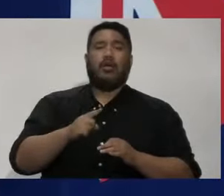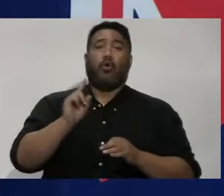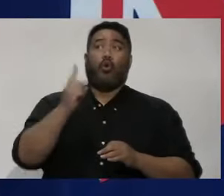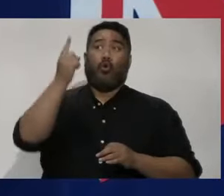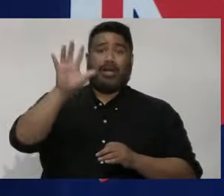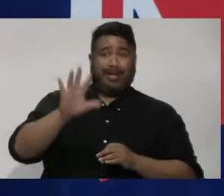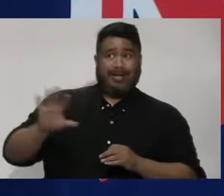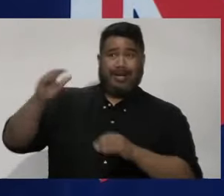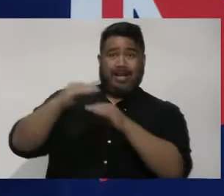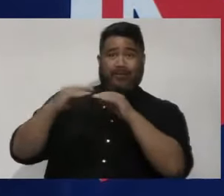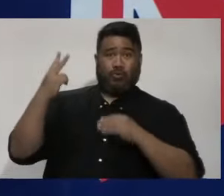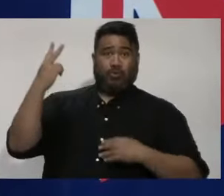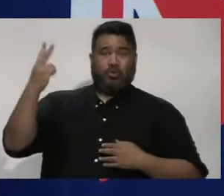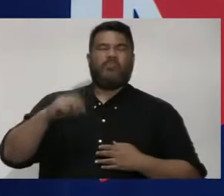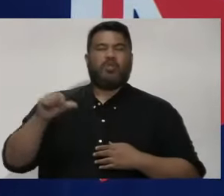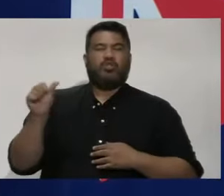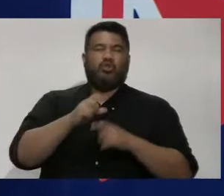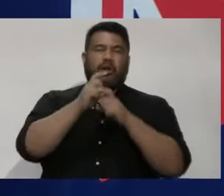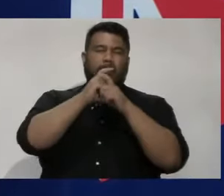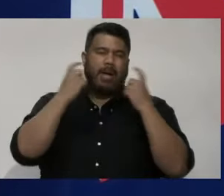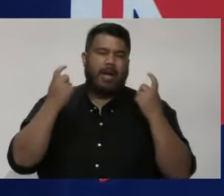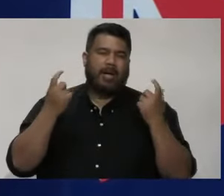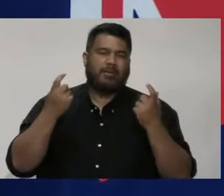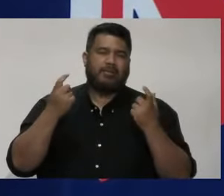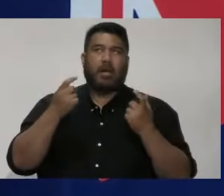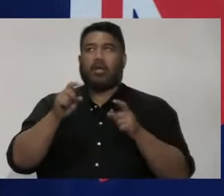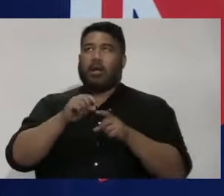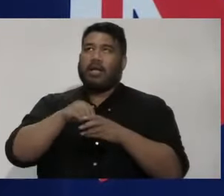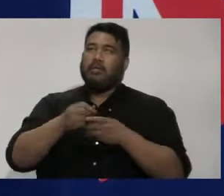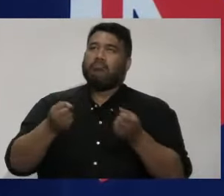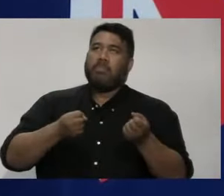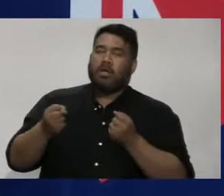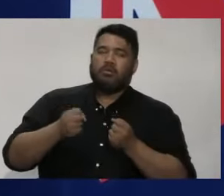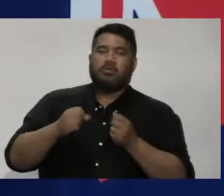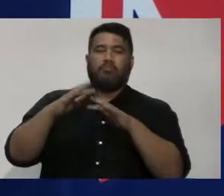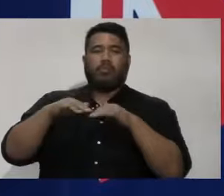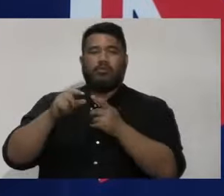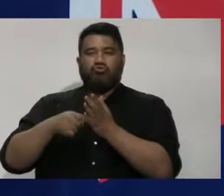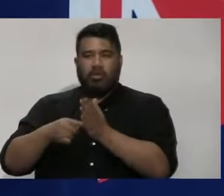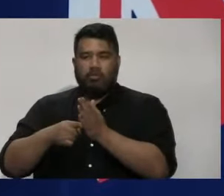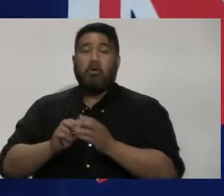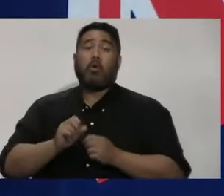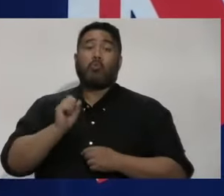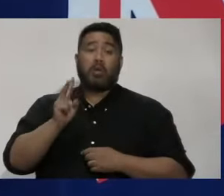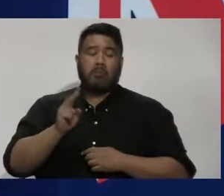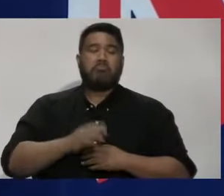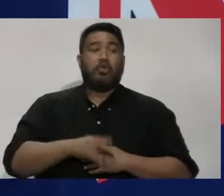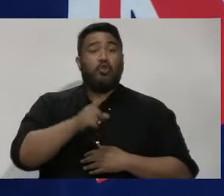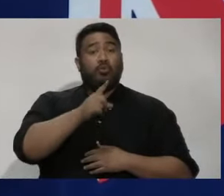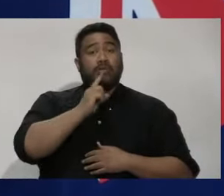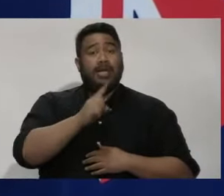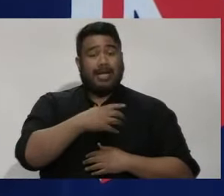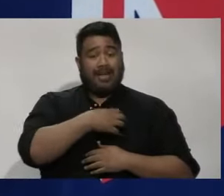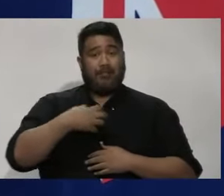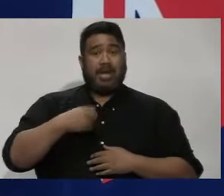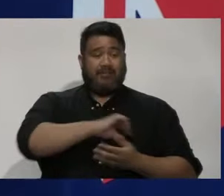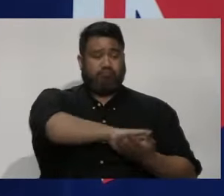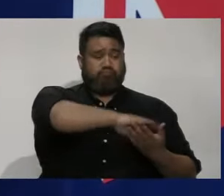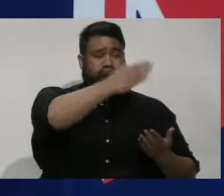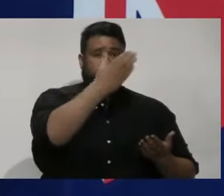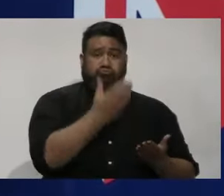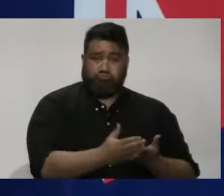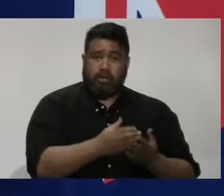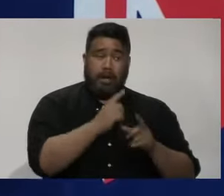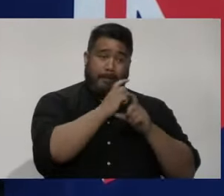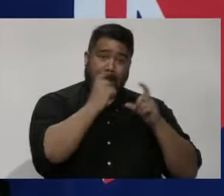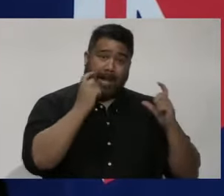2. You've already made aware that you've already said that there are about 5 million masks that the government have made available. Yes. Are you worried that there's going to be a mask